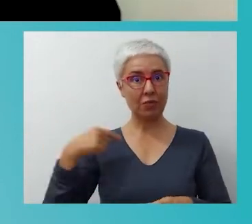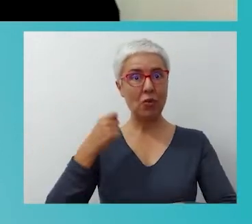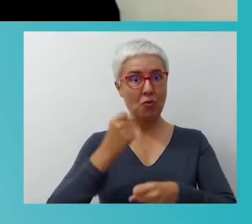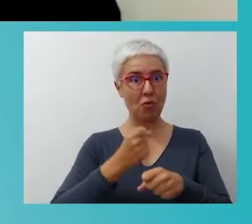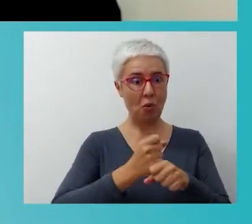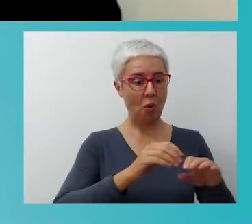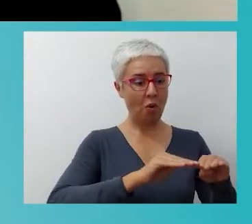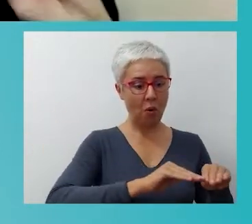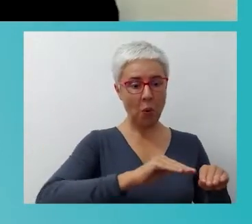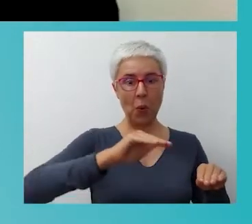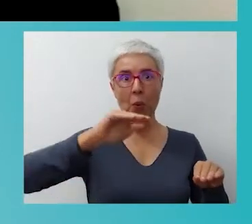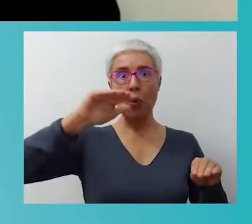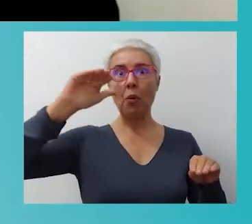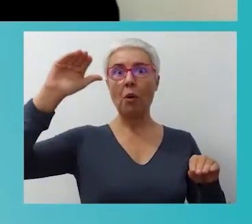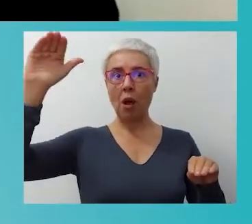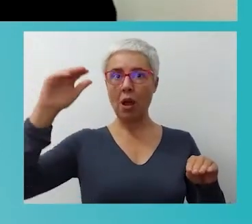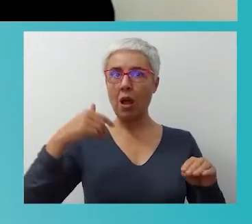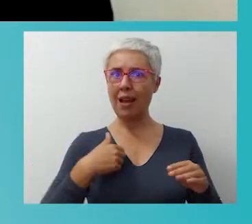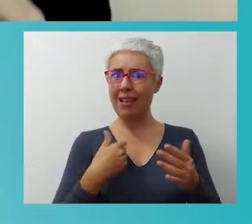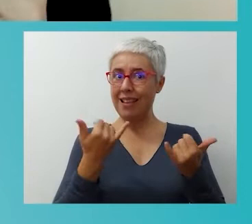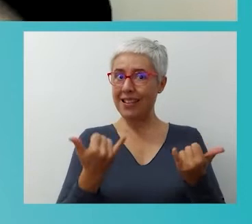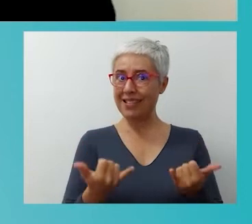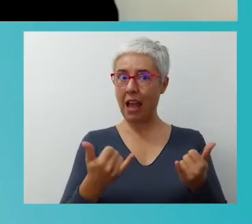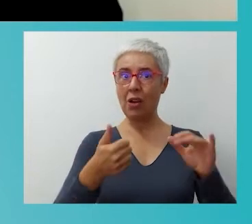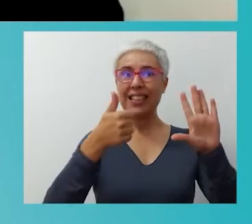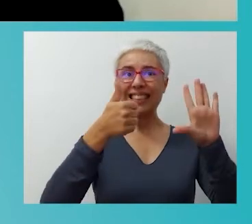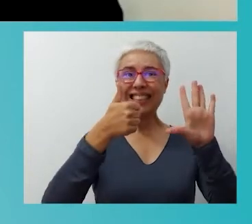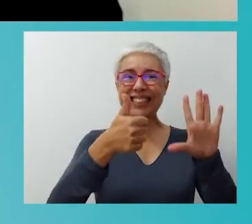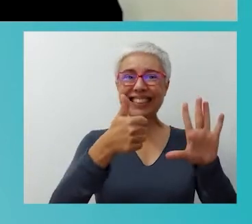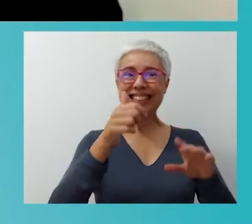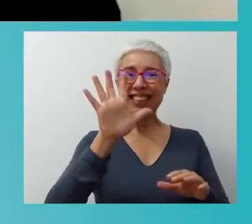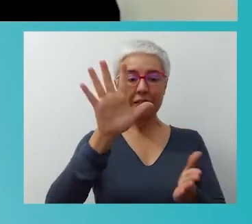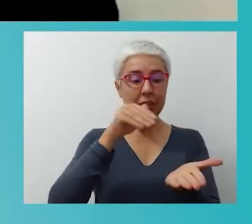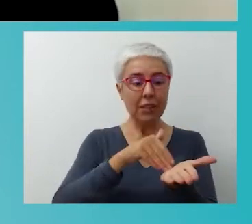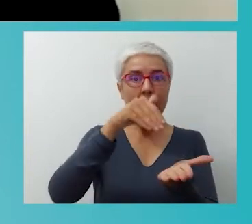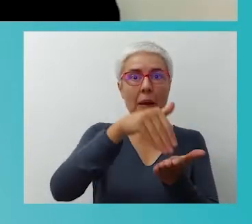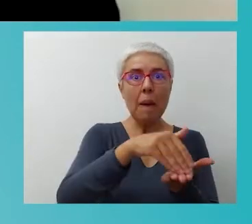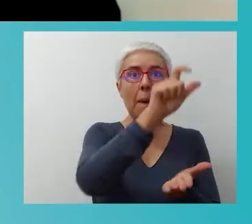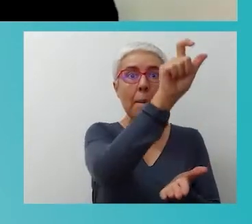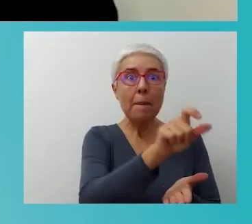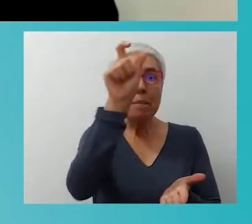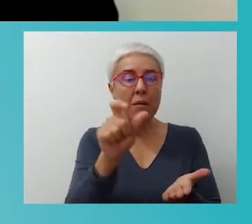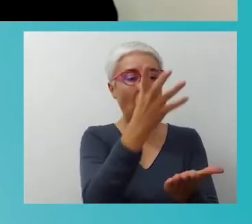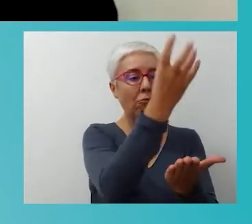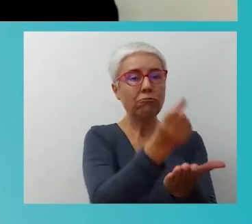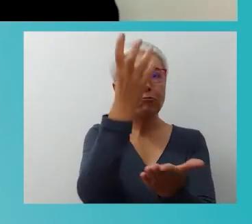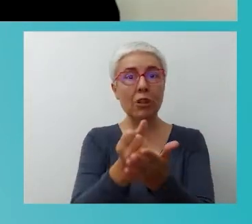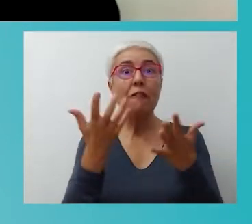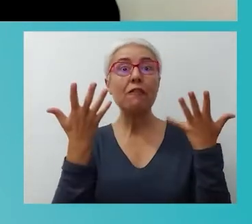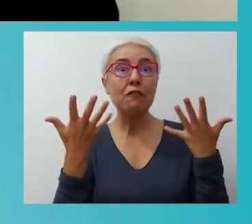or Mau San Miguel. The opportunity is huge. We have more than 60,000 users, more than 20 customers